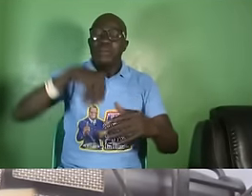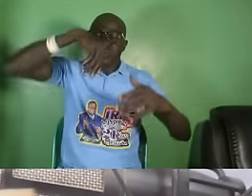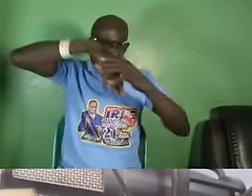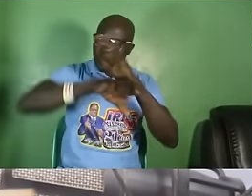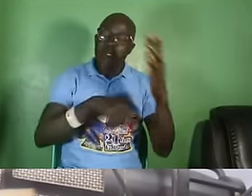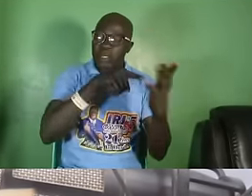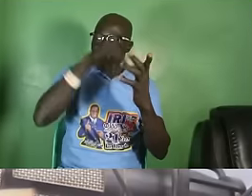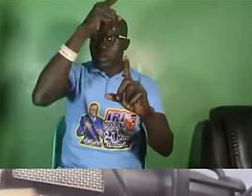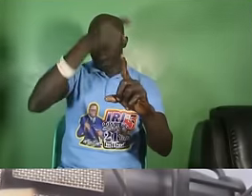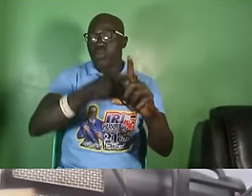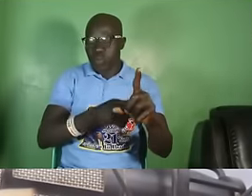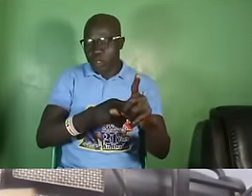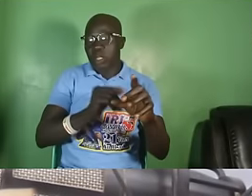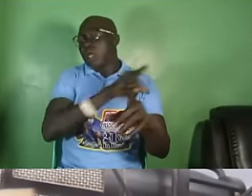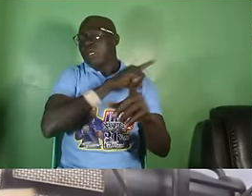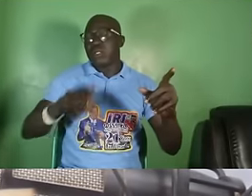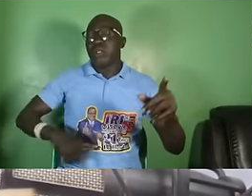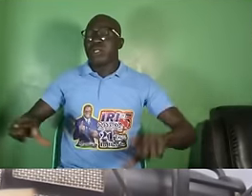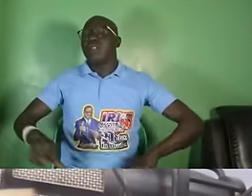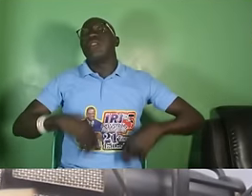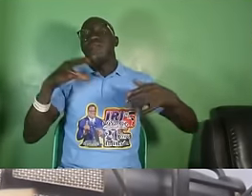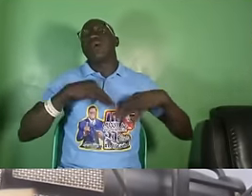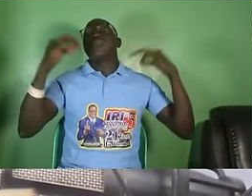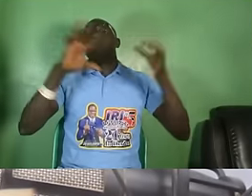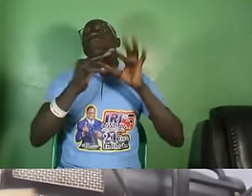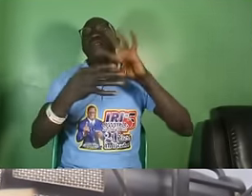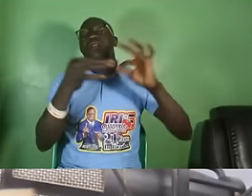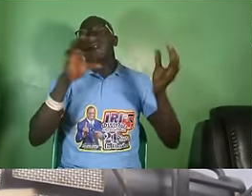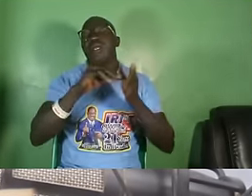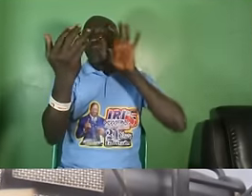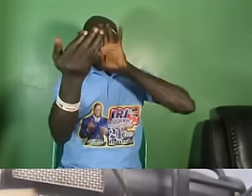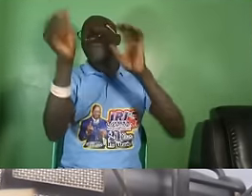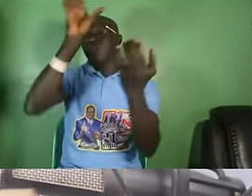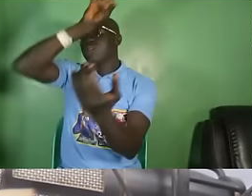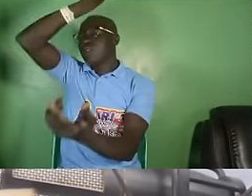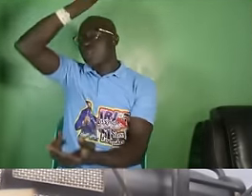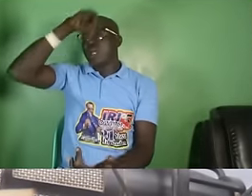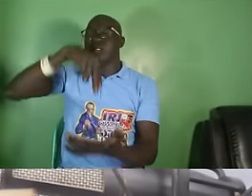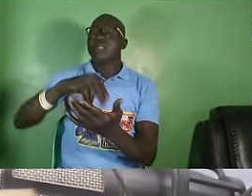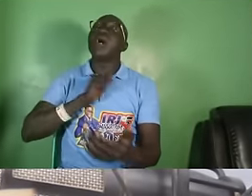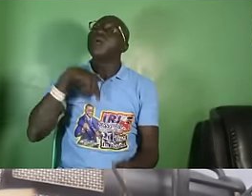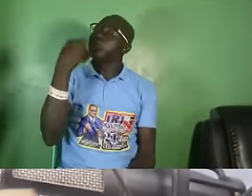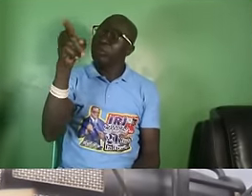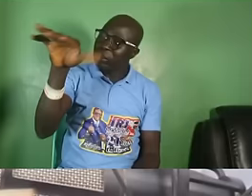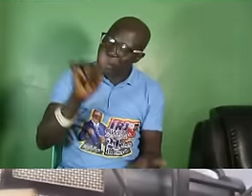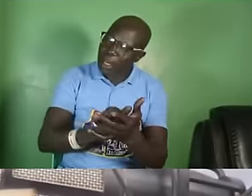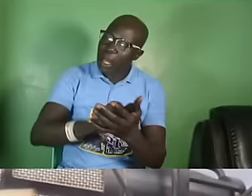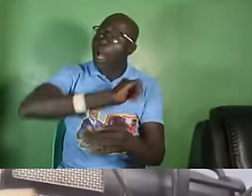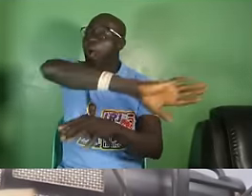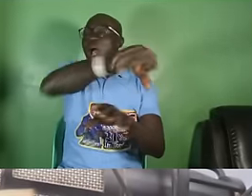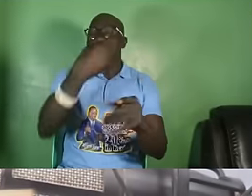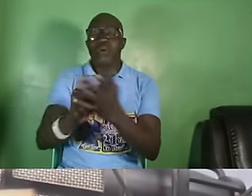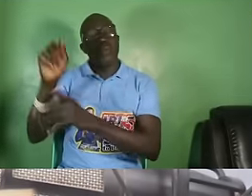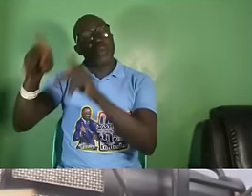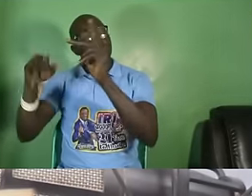Nínú oṣù yìí. In this month. Yorùbá ti ń bẹ. As long as you are spirit. Níwájú ọlọ́ tẹ̀lé lọ. Before the